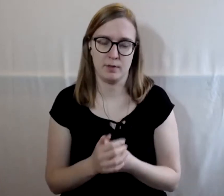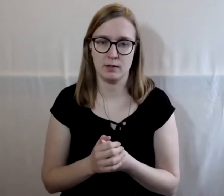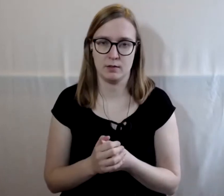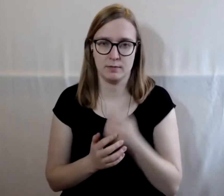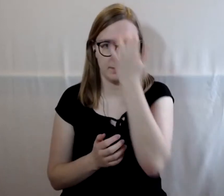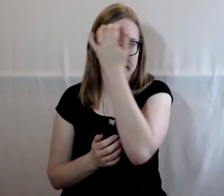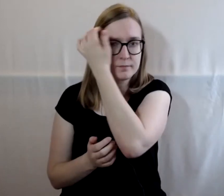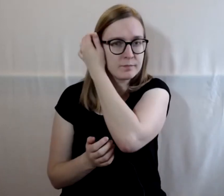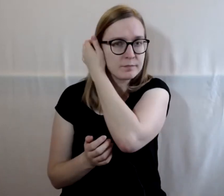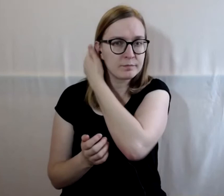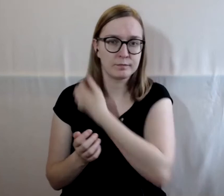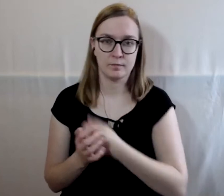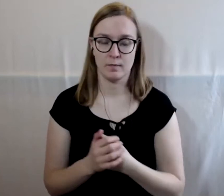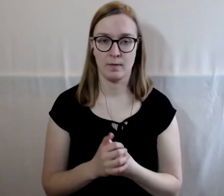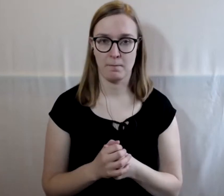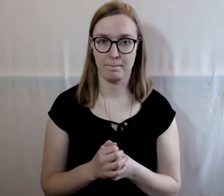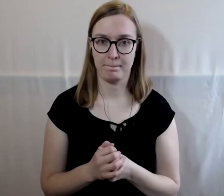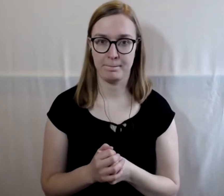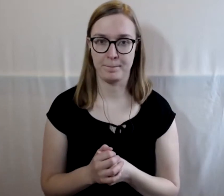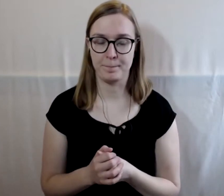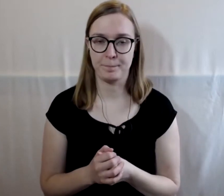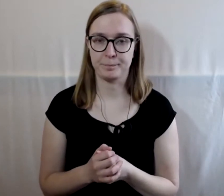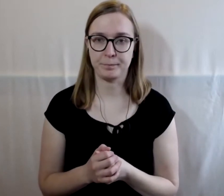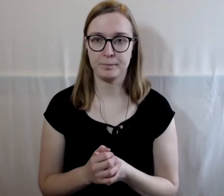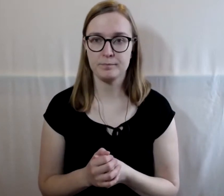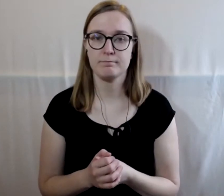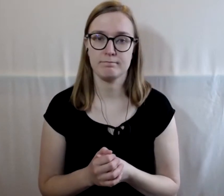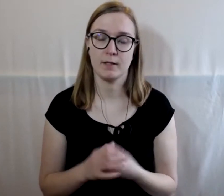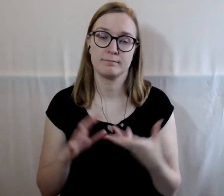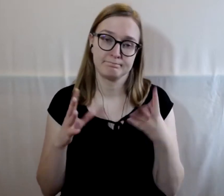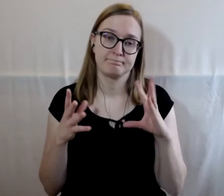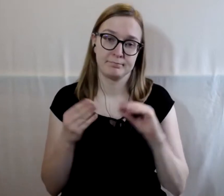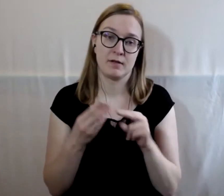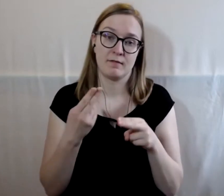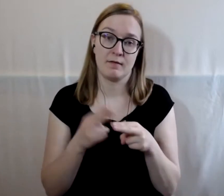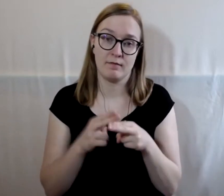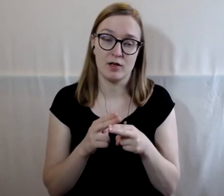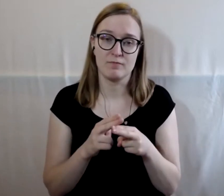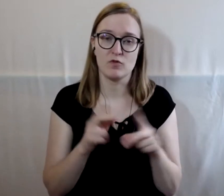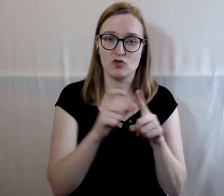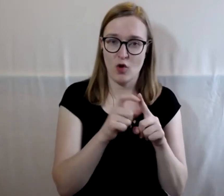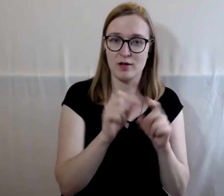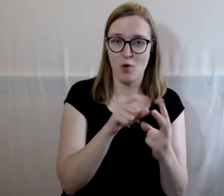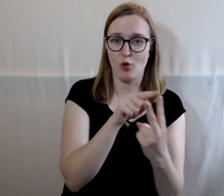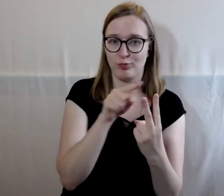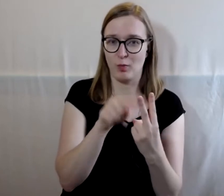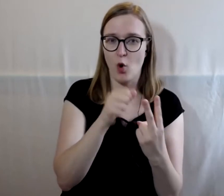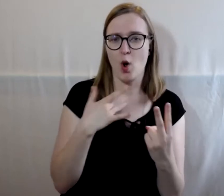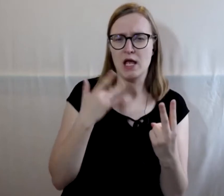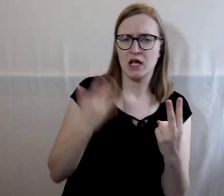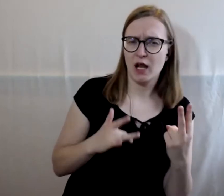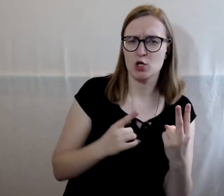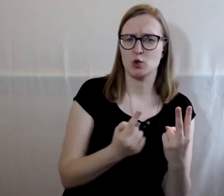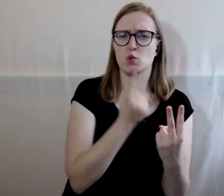later career in particular careers. So in other words, it's not that it's hard, it's that it actually can